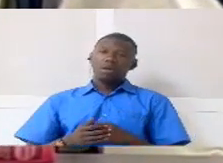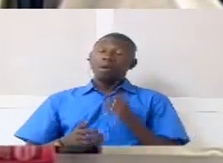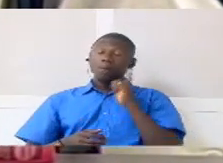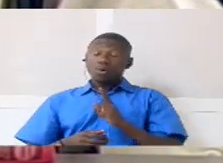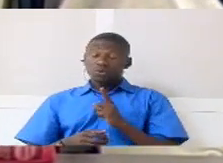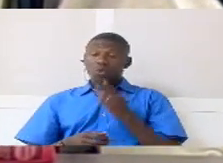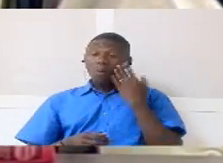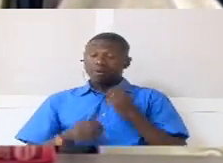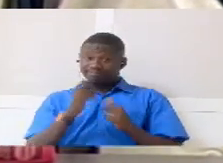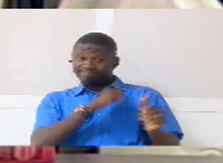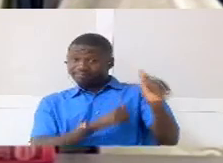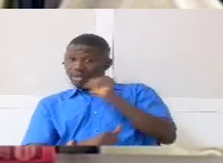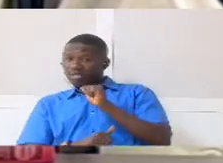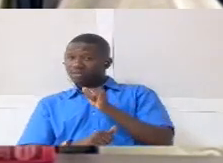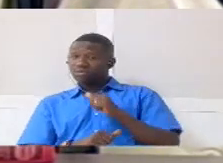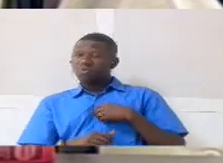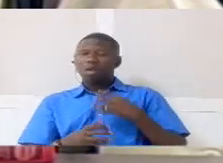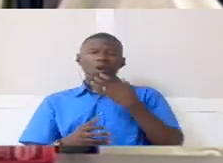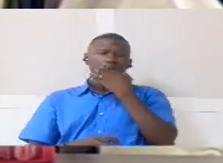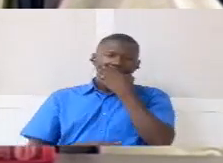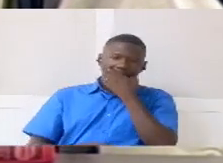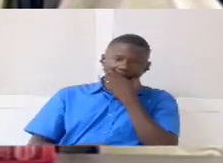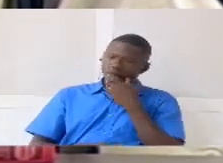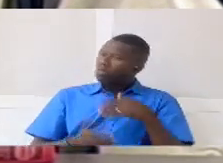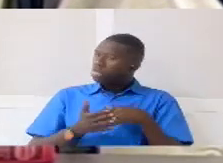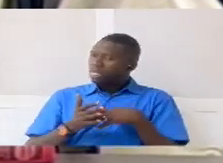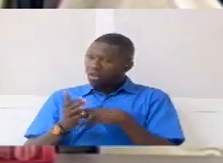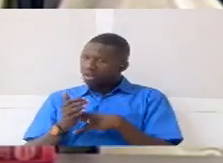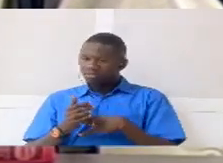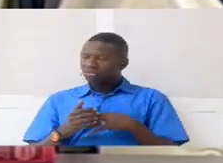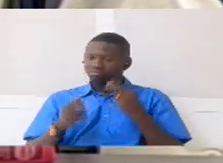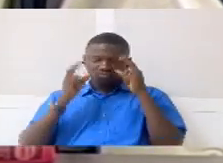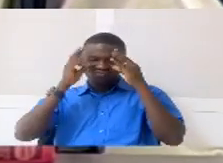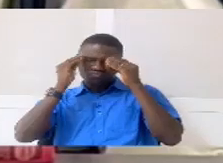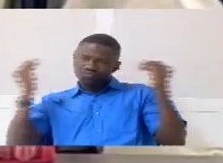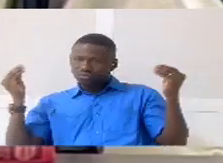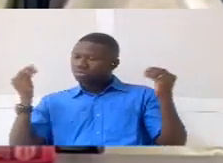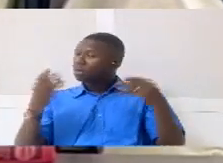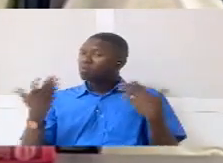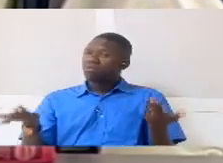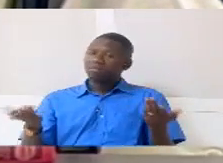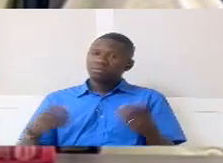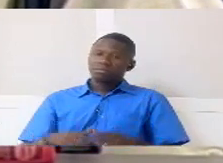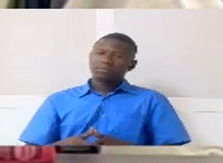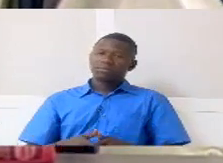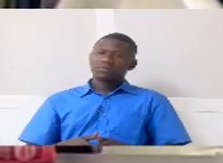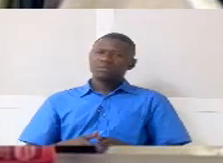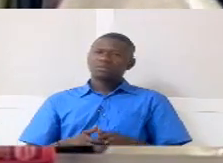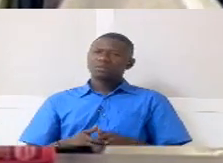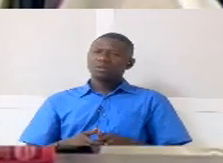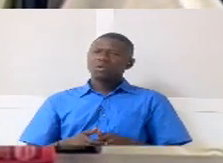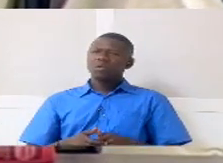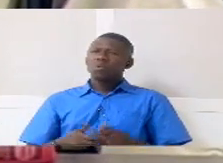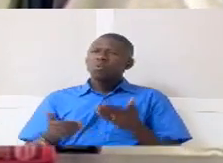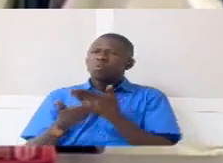strength. But when he was being brought back, he was weak and almost unconscious. As a result of what? I